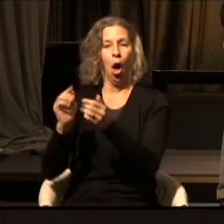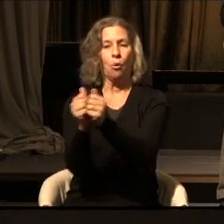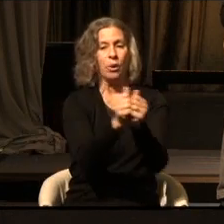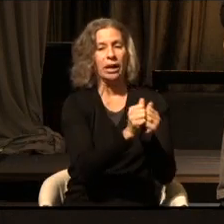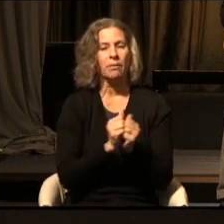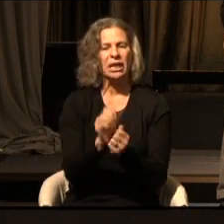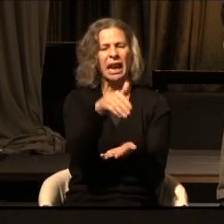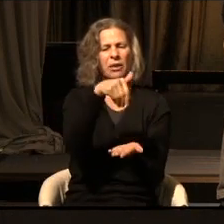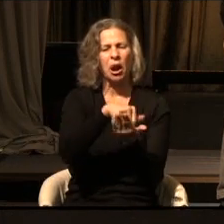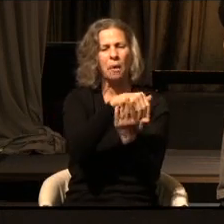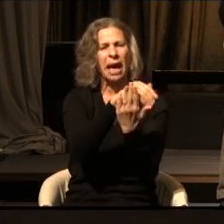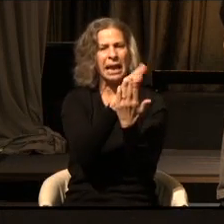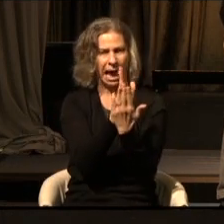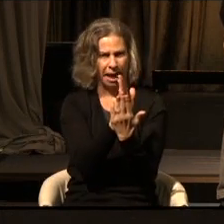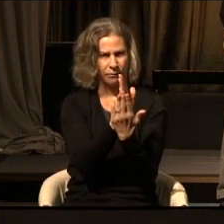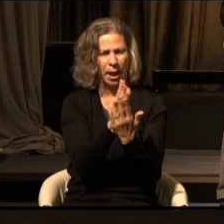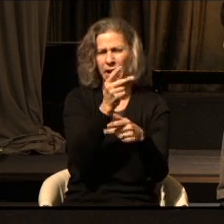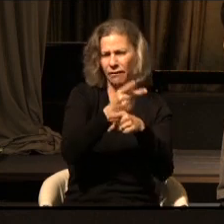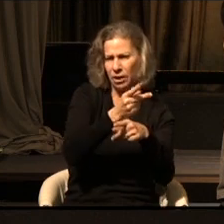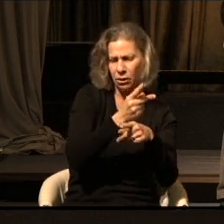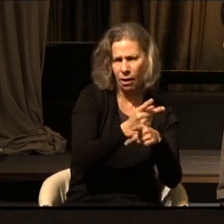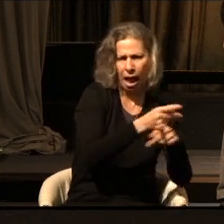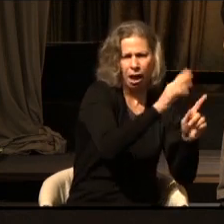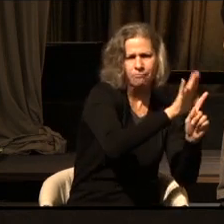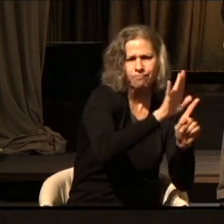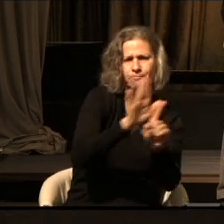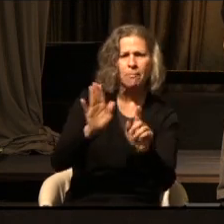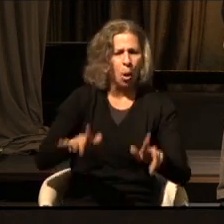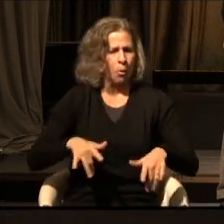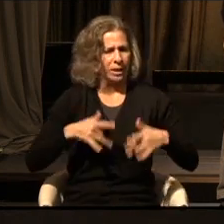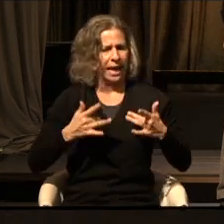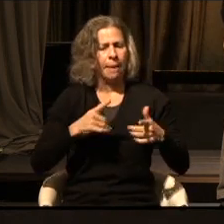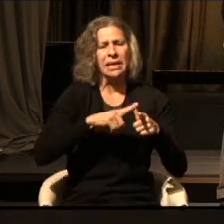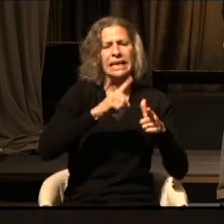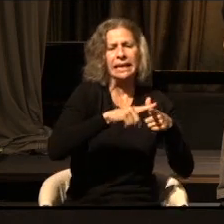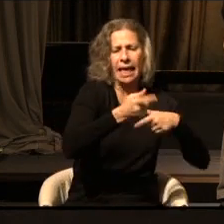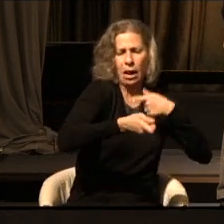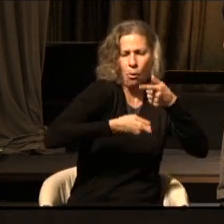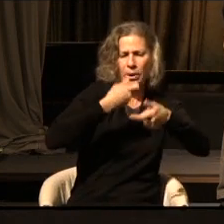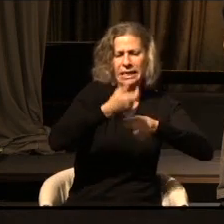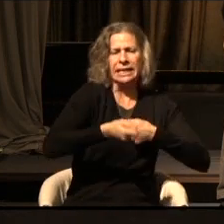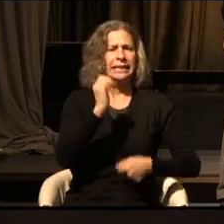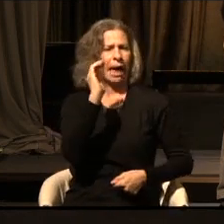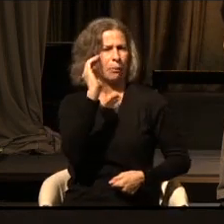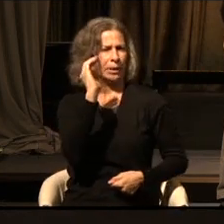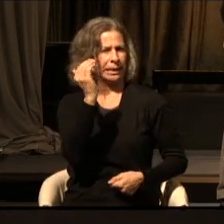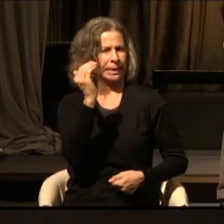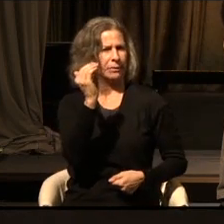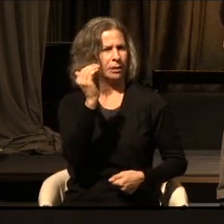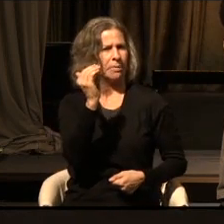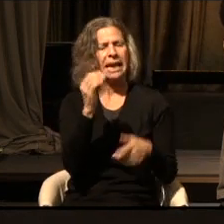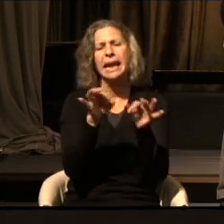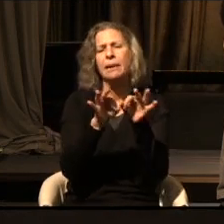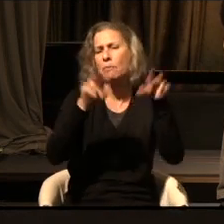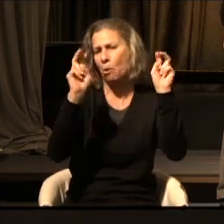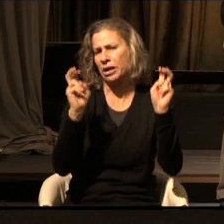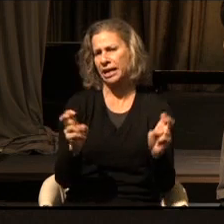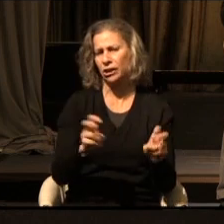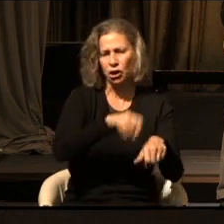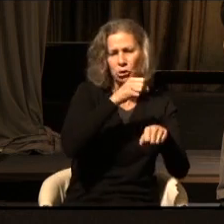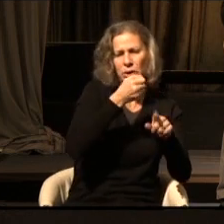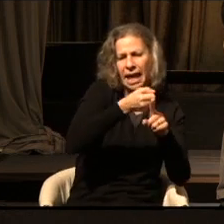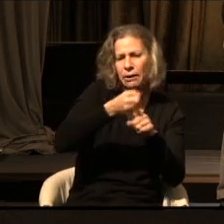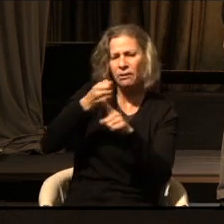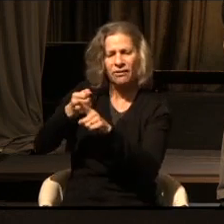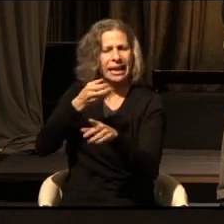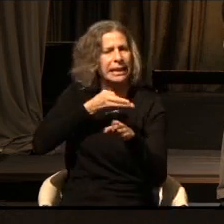through the program, and we find out where everybody is, and out of that we tease out what seem to be some major issues that are affecting our